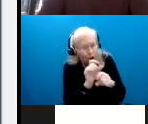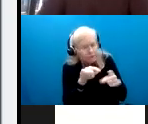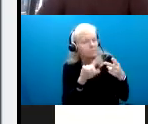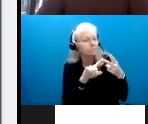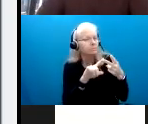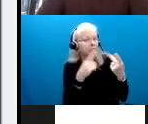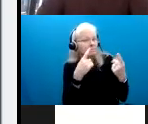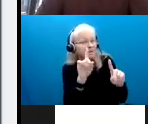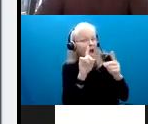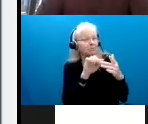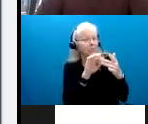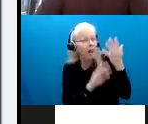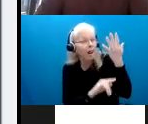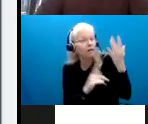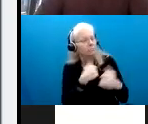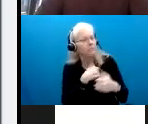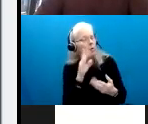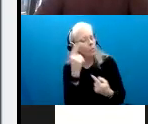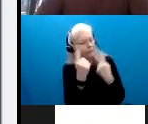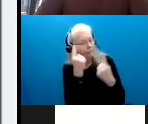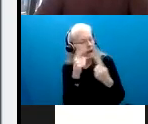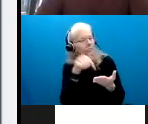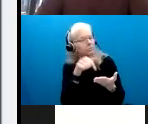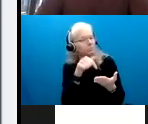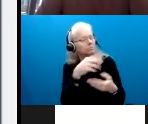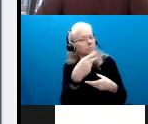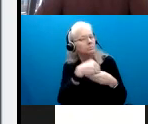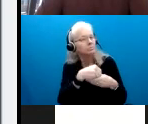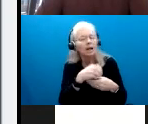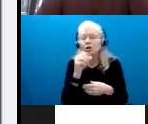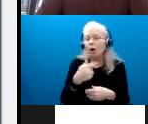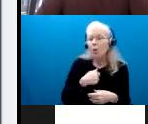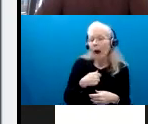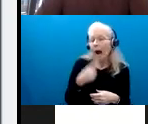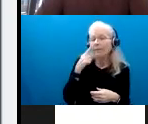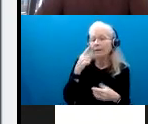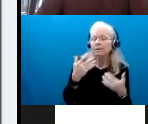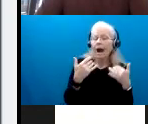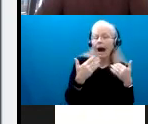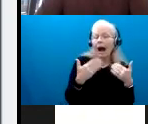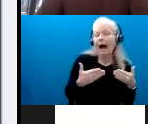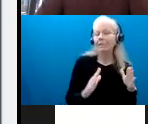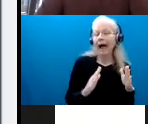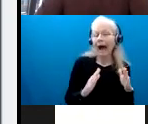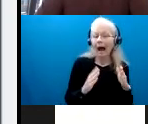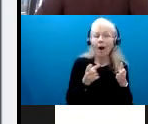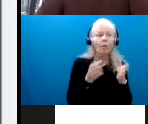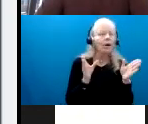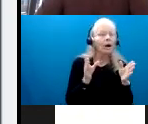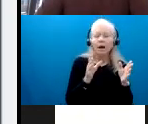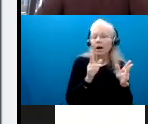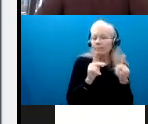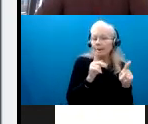trying that. I just think that providing an avenue for the market to come to